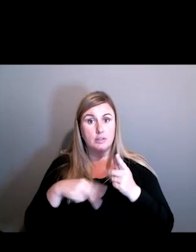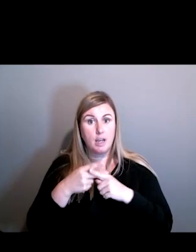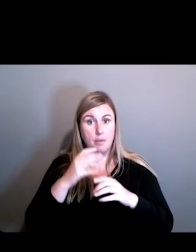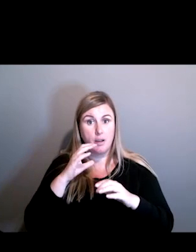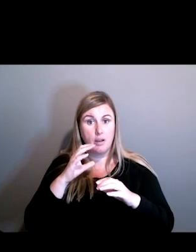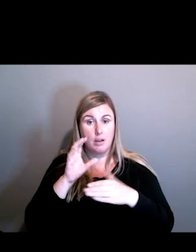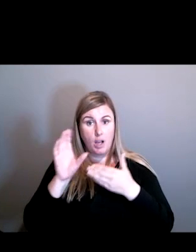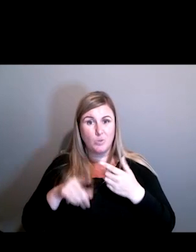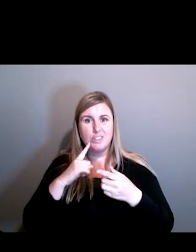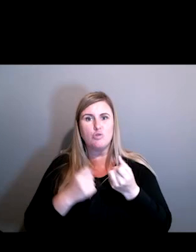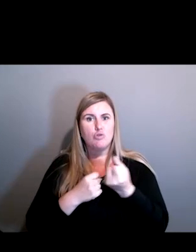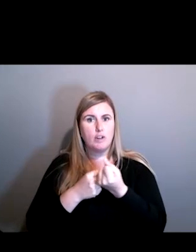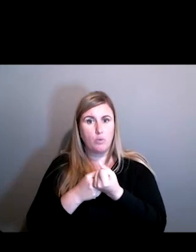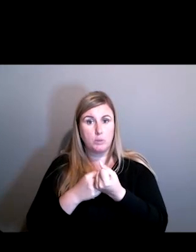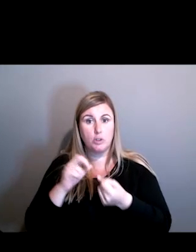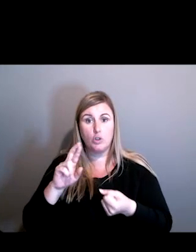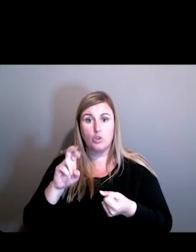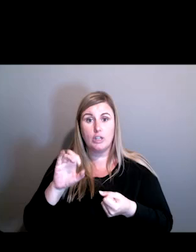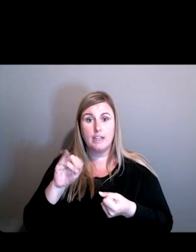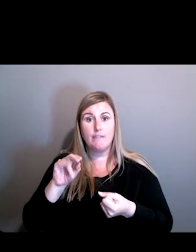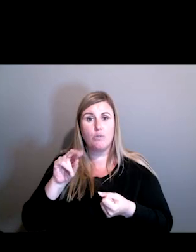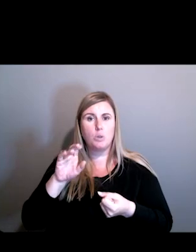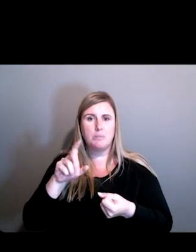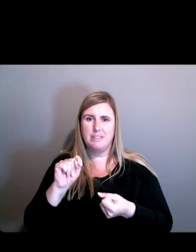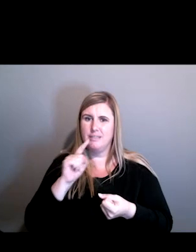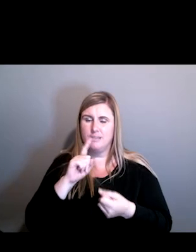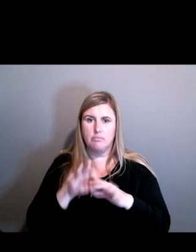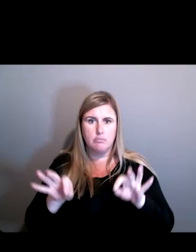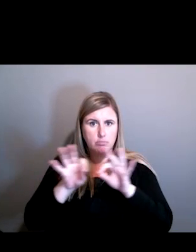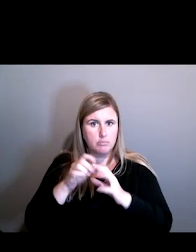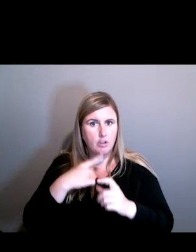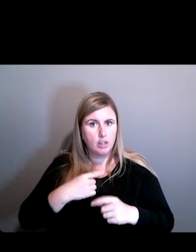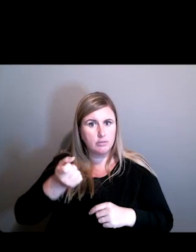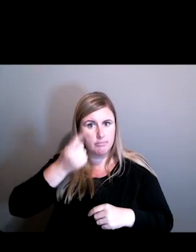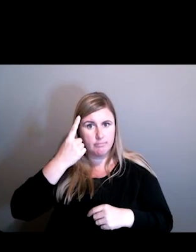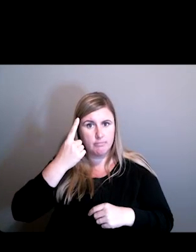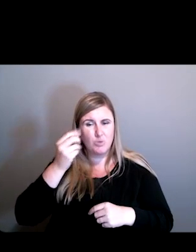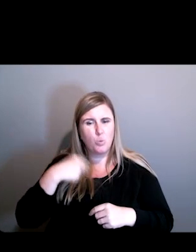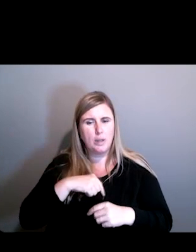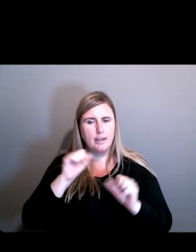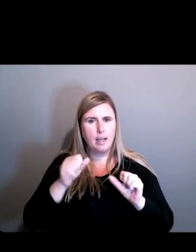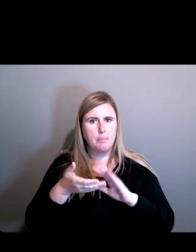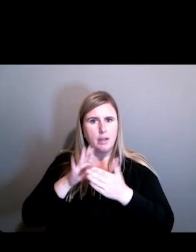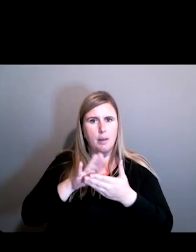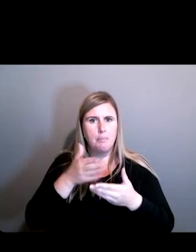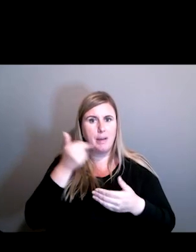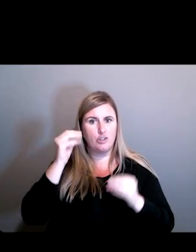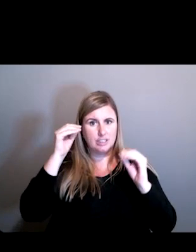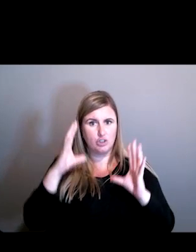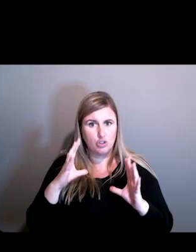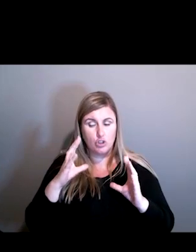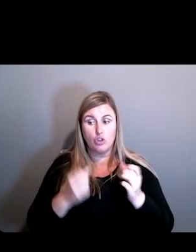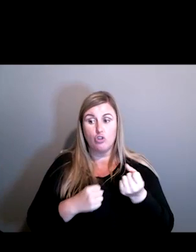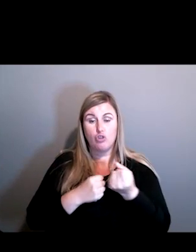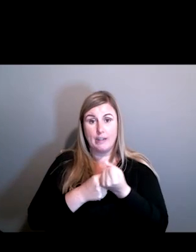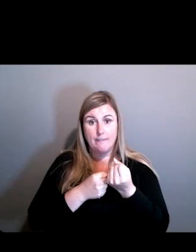And the first type of consequence I'm going to talk about is reinforcement. Reinforcement is so crucial for us to understand so that we can become